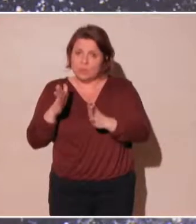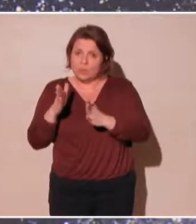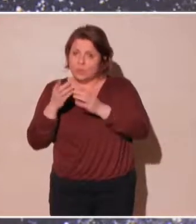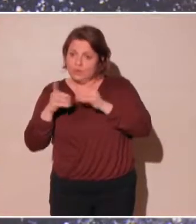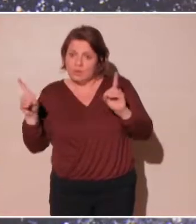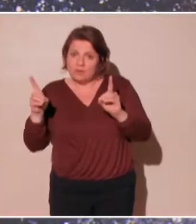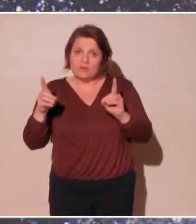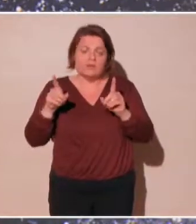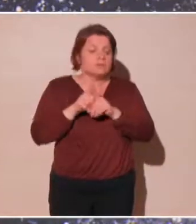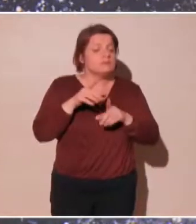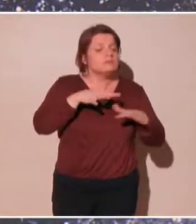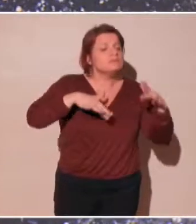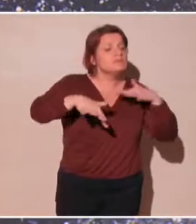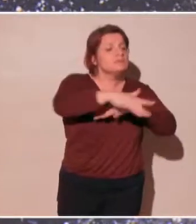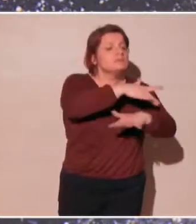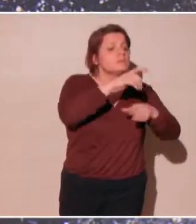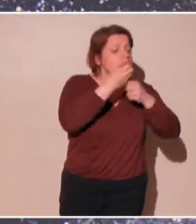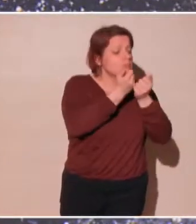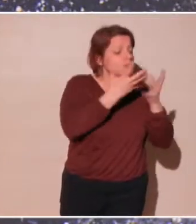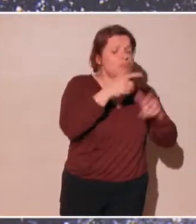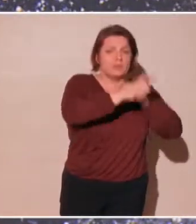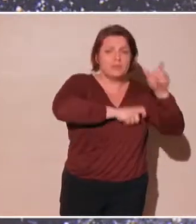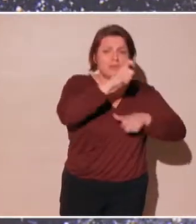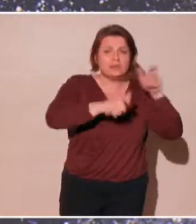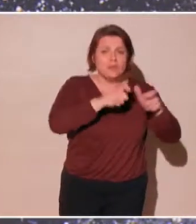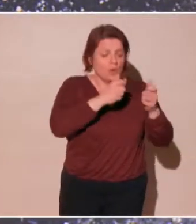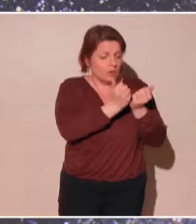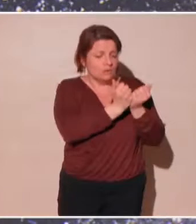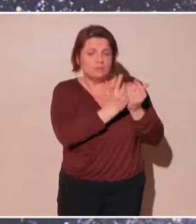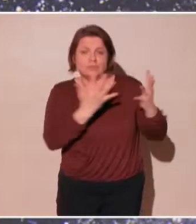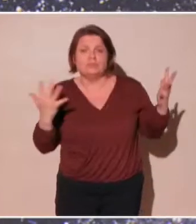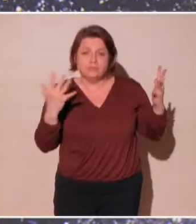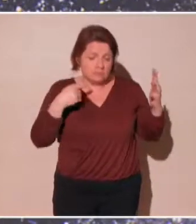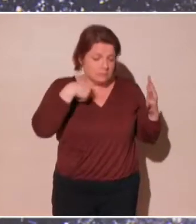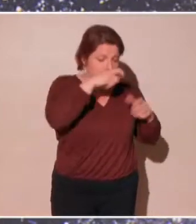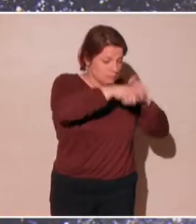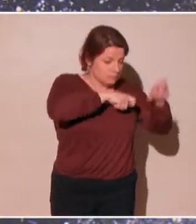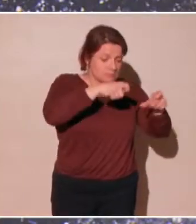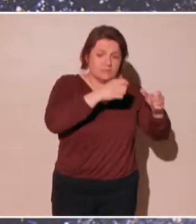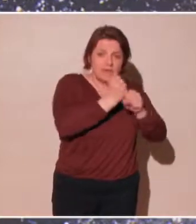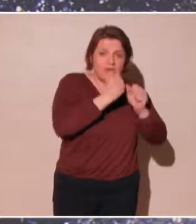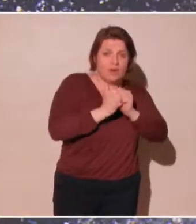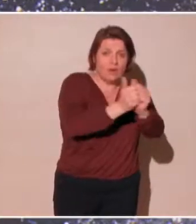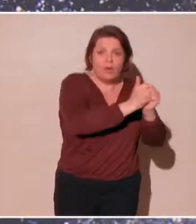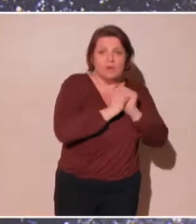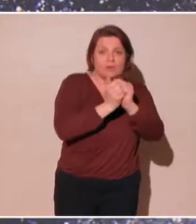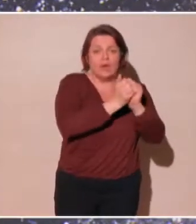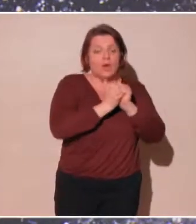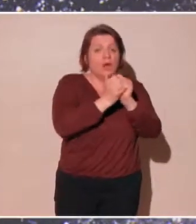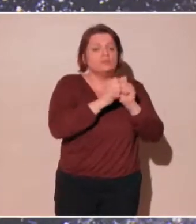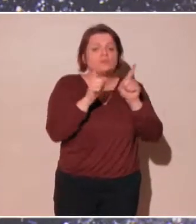true democratic decision where the multiplicity of all the individuals and agents